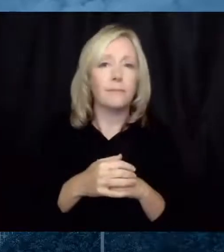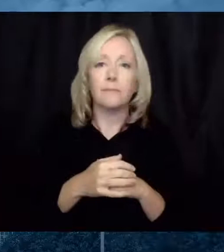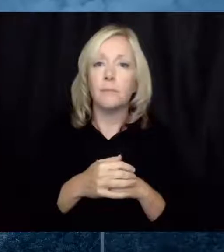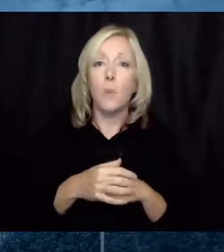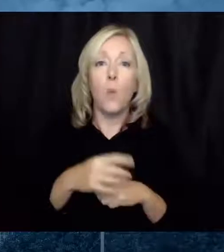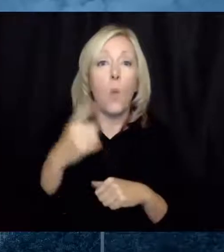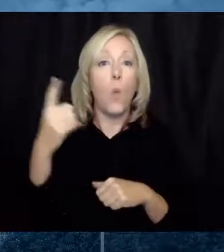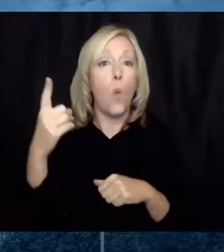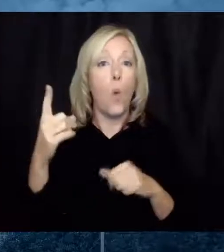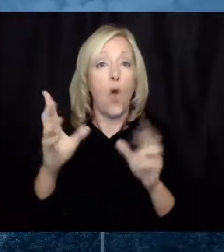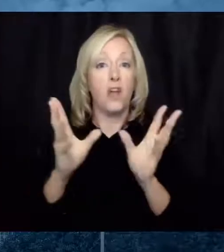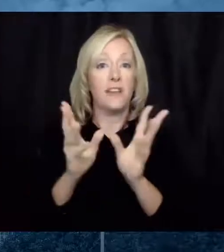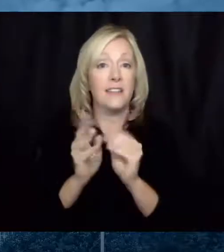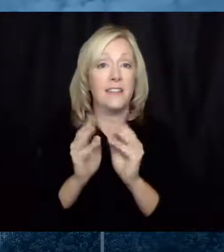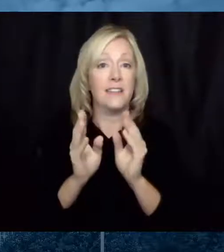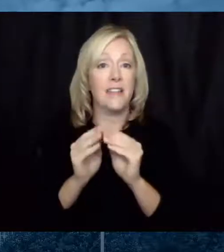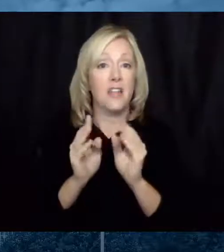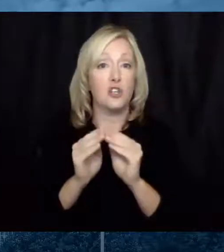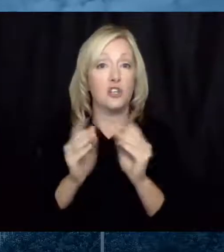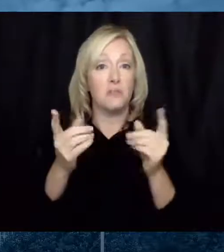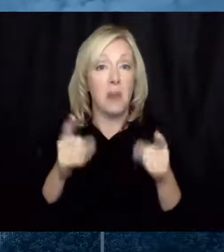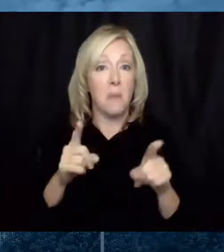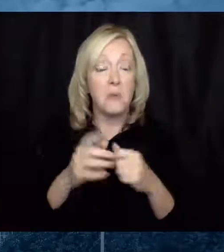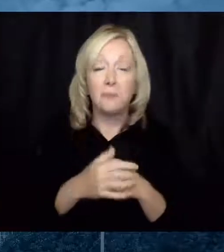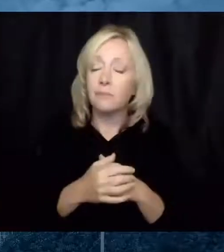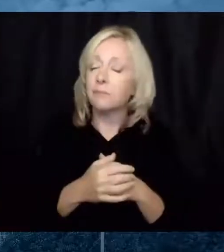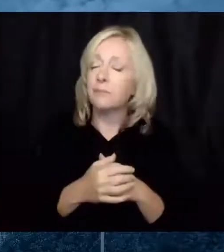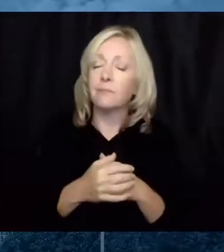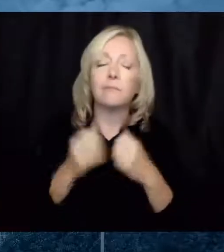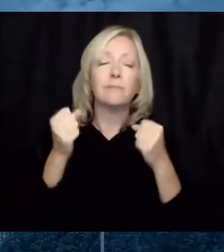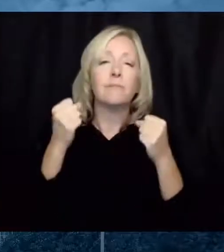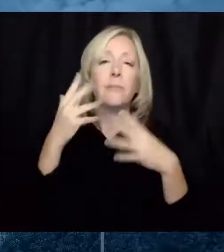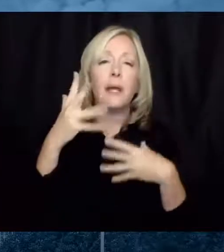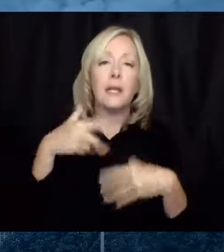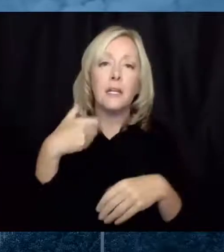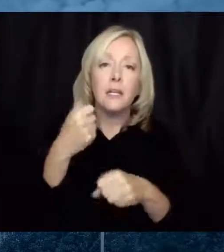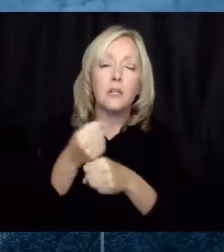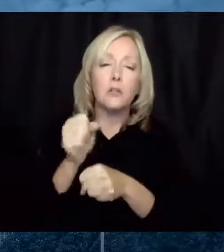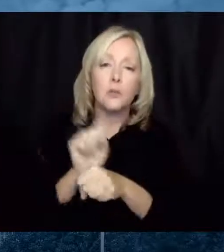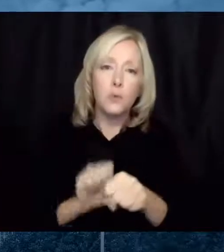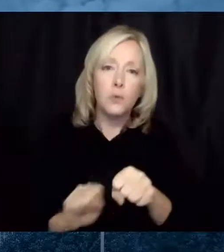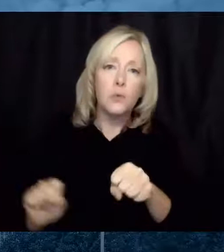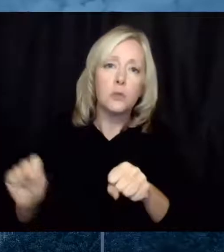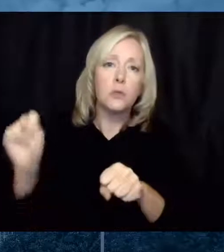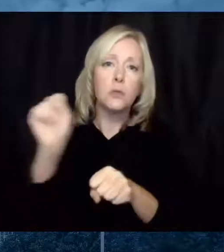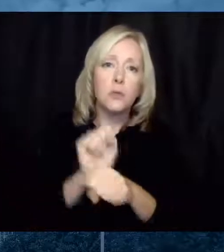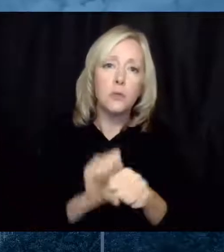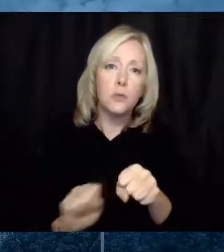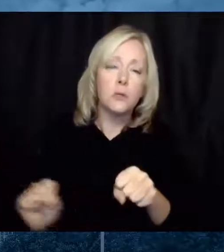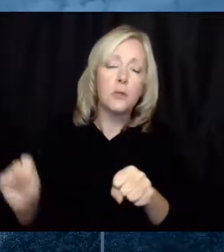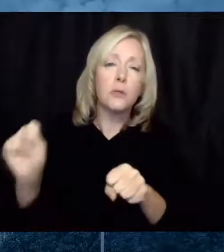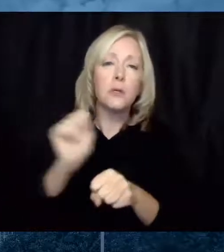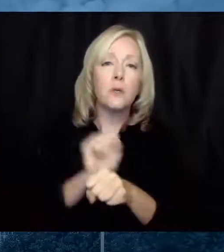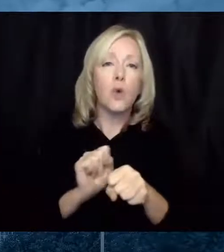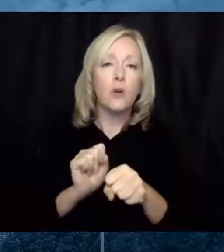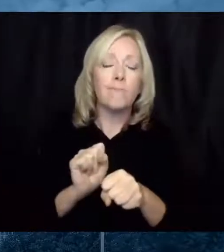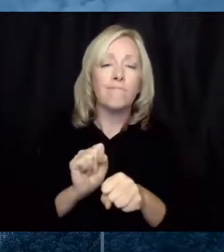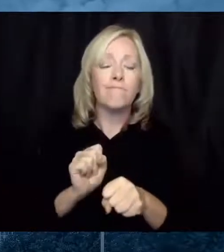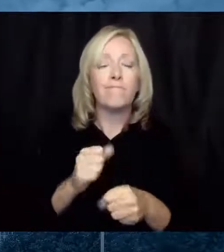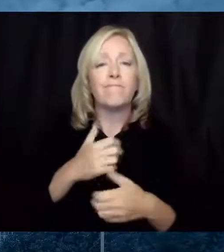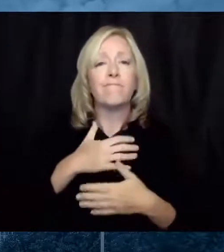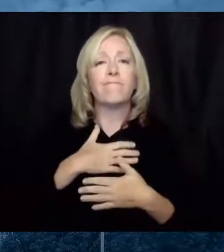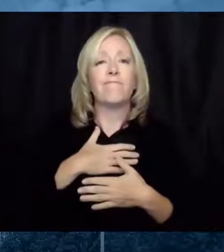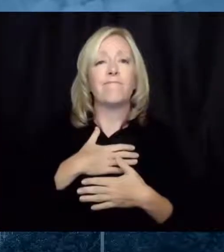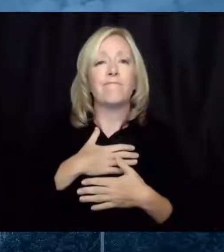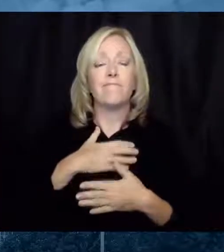term. This has taken many, many years. And unfortunately, Jamie Wolfe is no longer with us. But